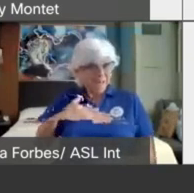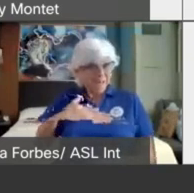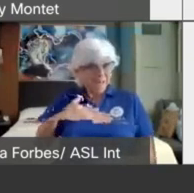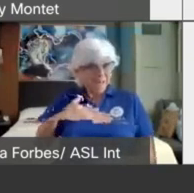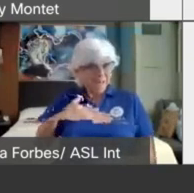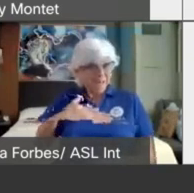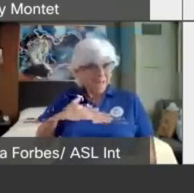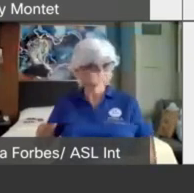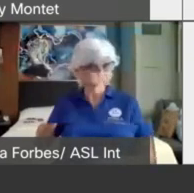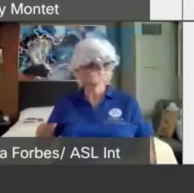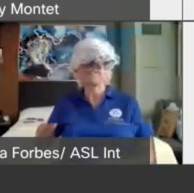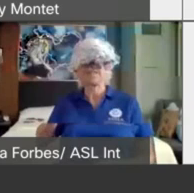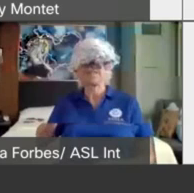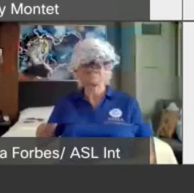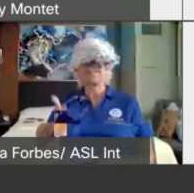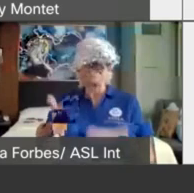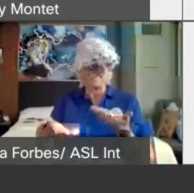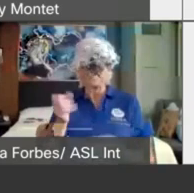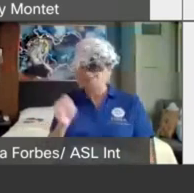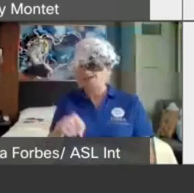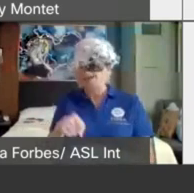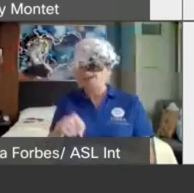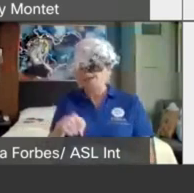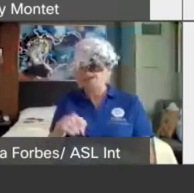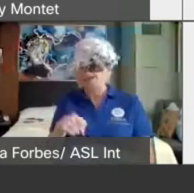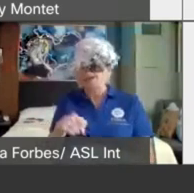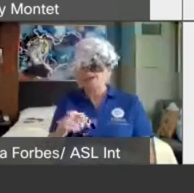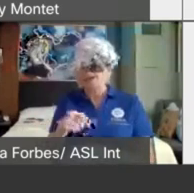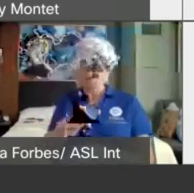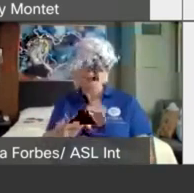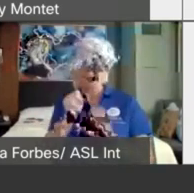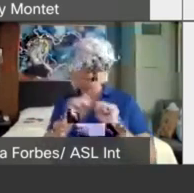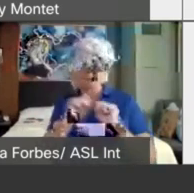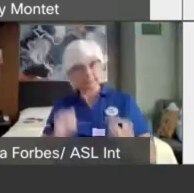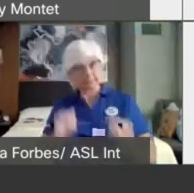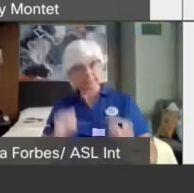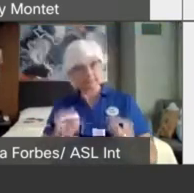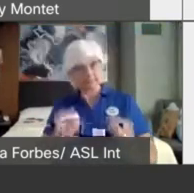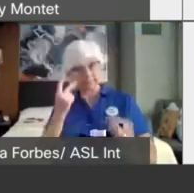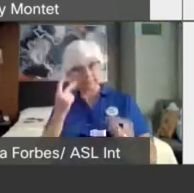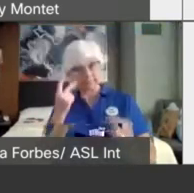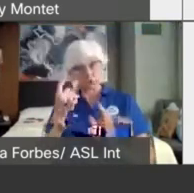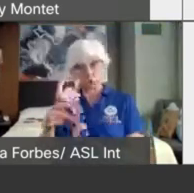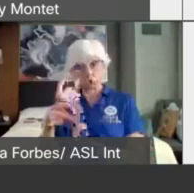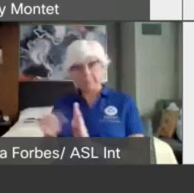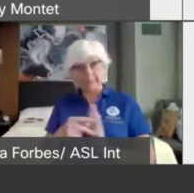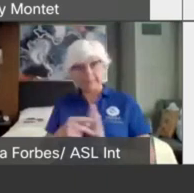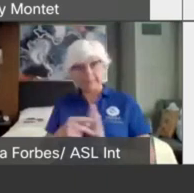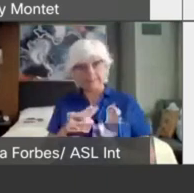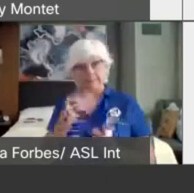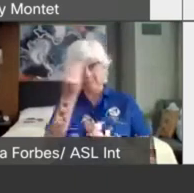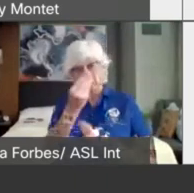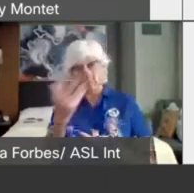It likely could be when our system picks up on duplicate pieces of information, it stops